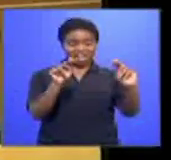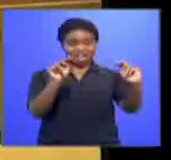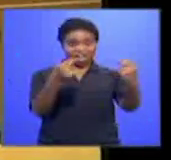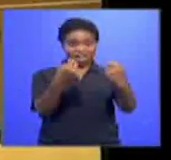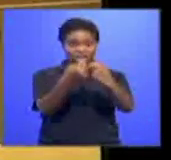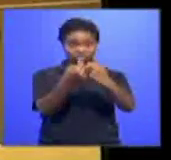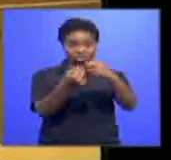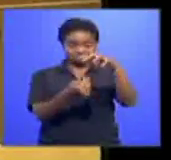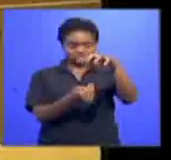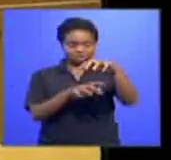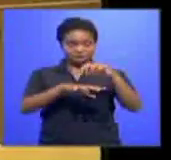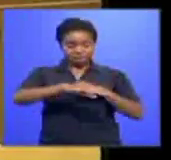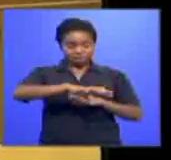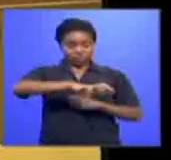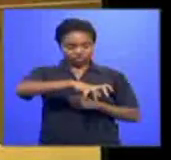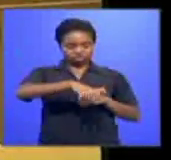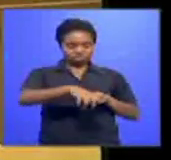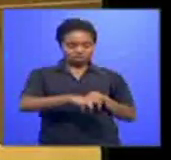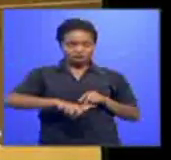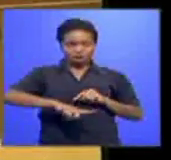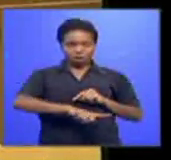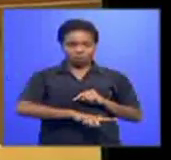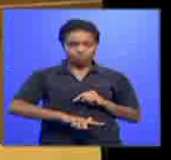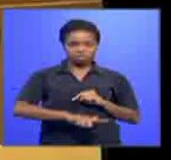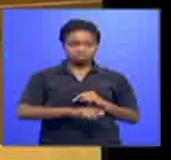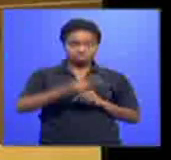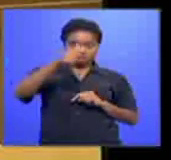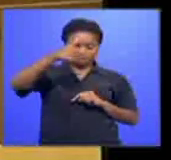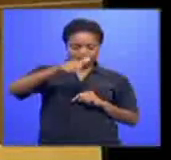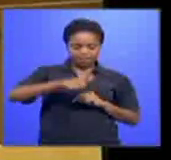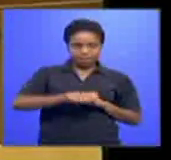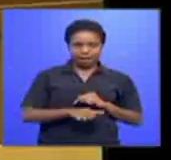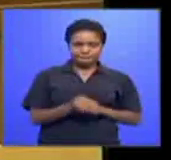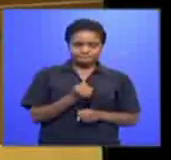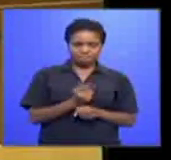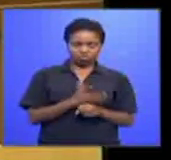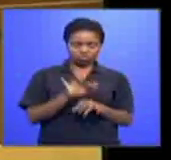and local level to deal with such instances effectively.